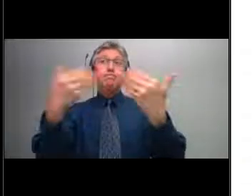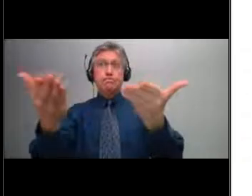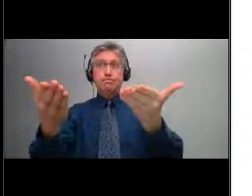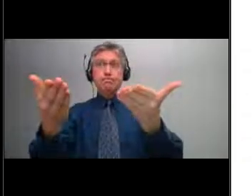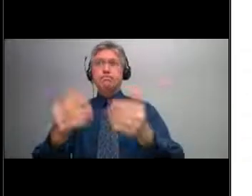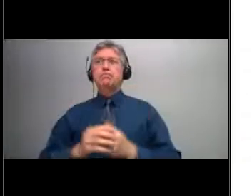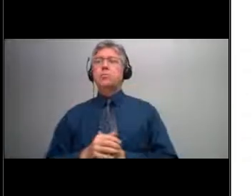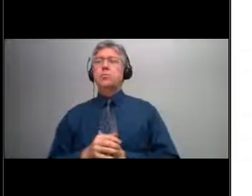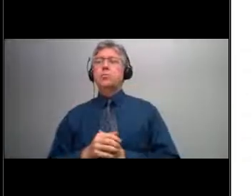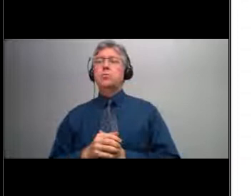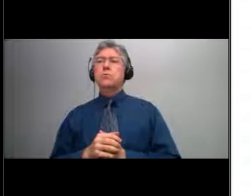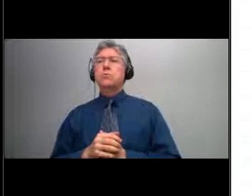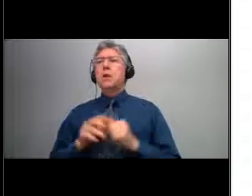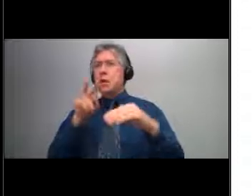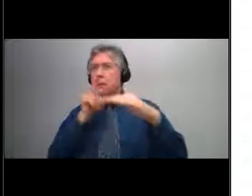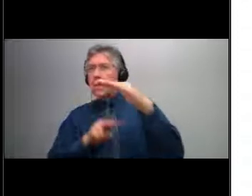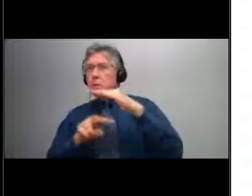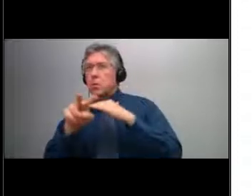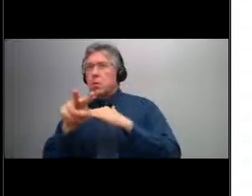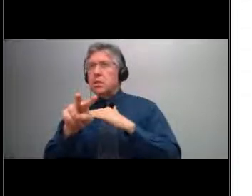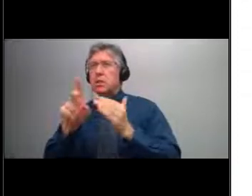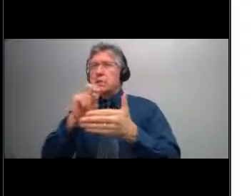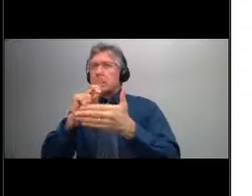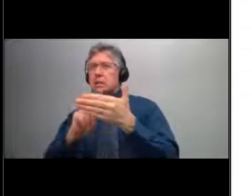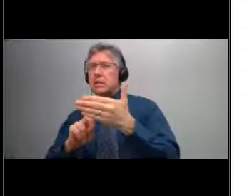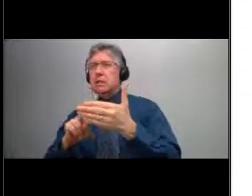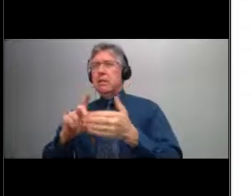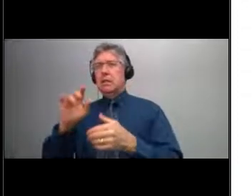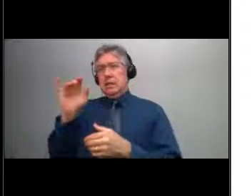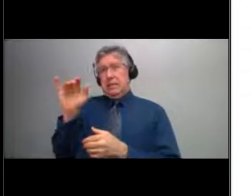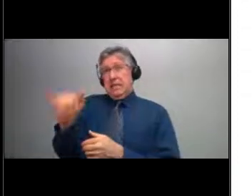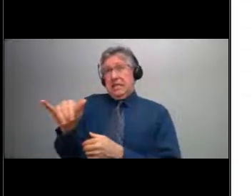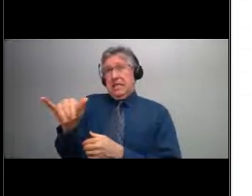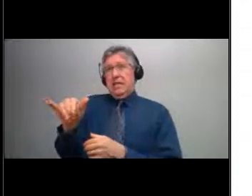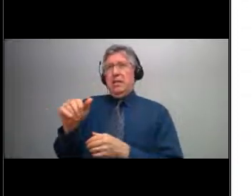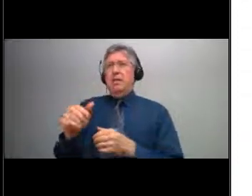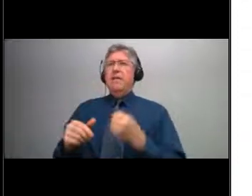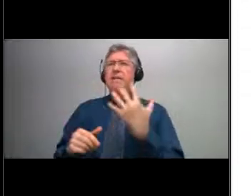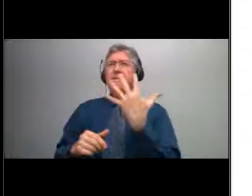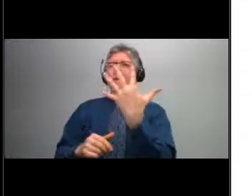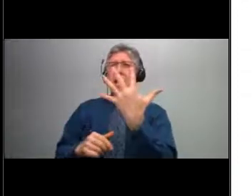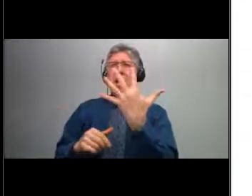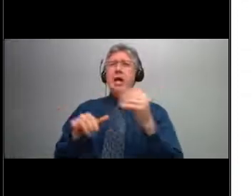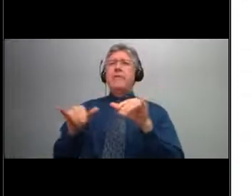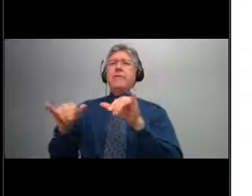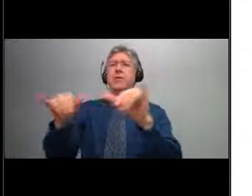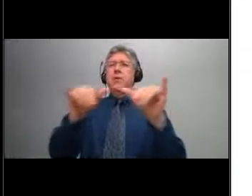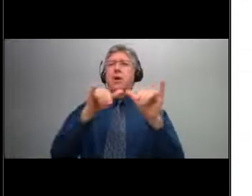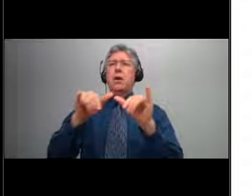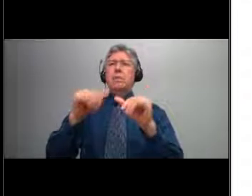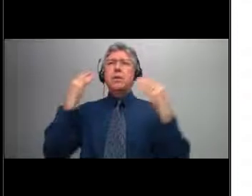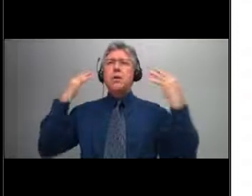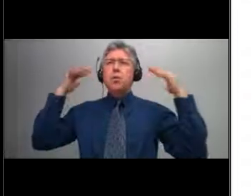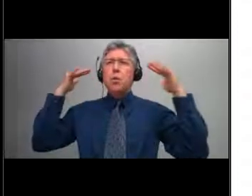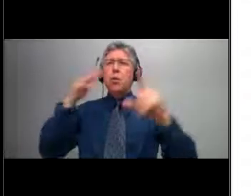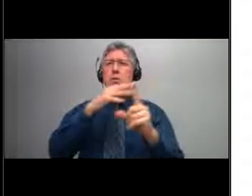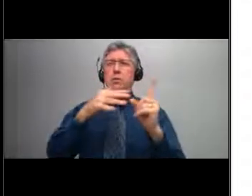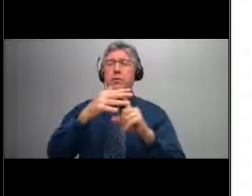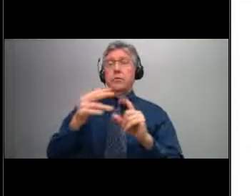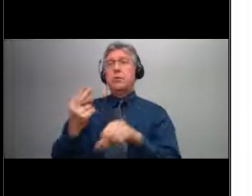Predicted noise levels in the design year 2043 were evaluated for 5 common noise environments or communities using the Federal